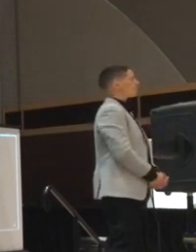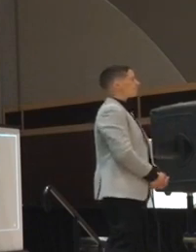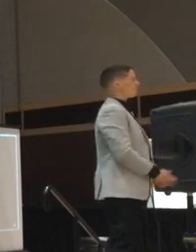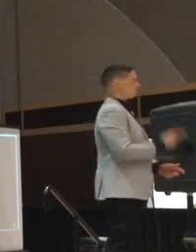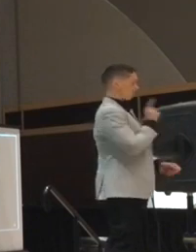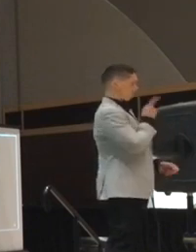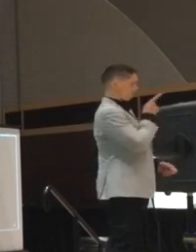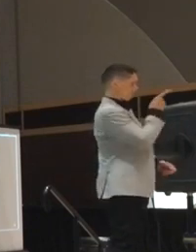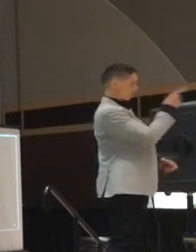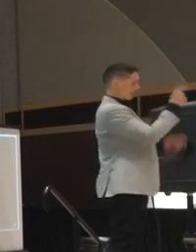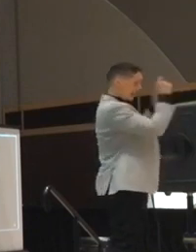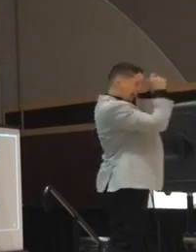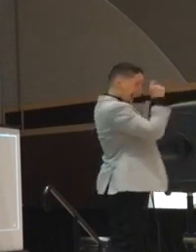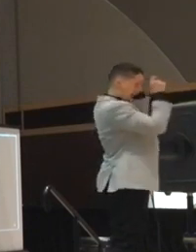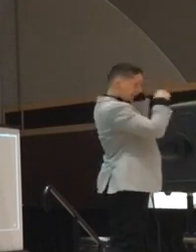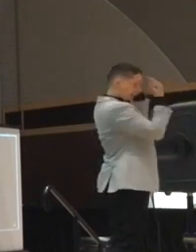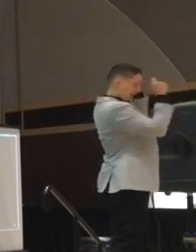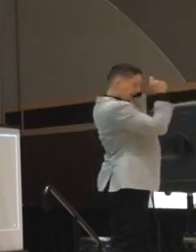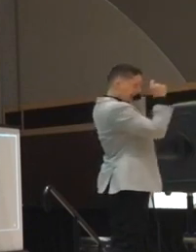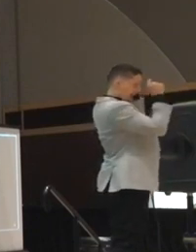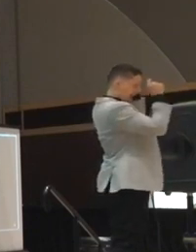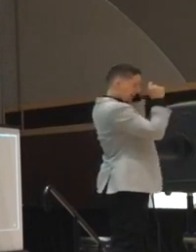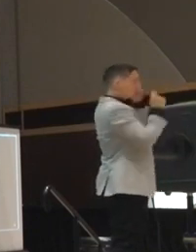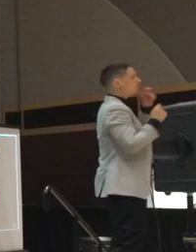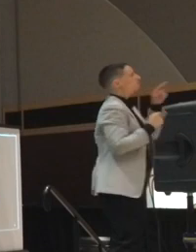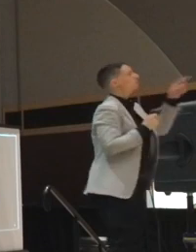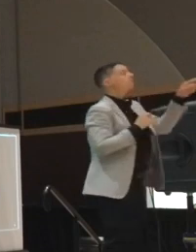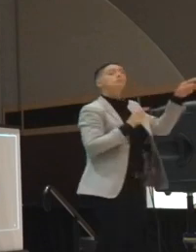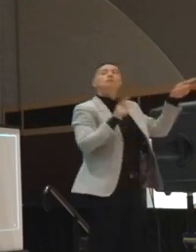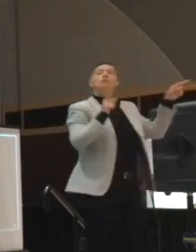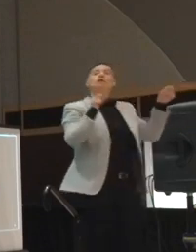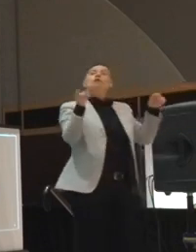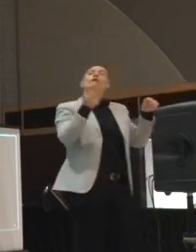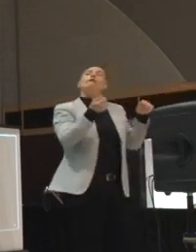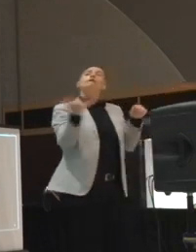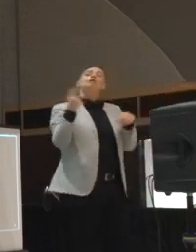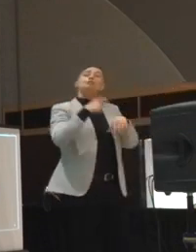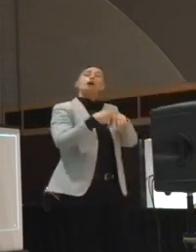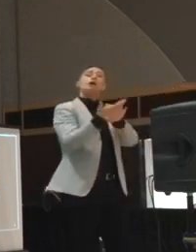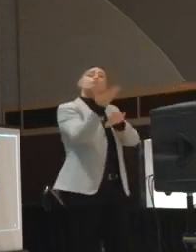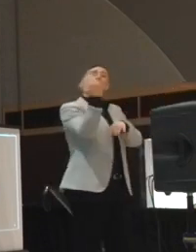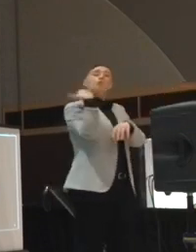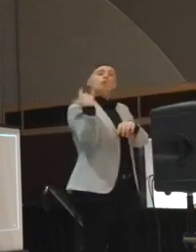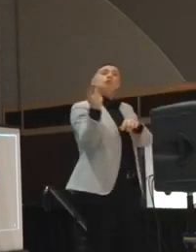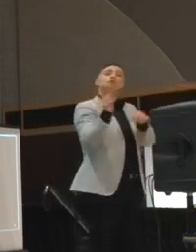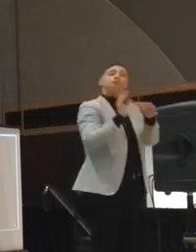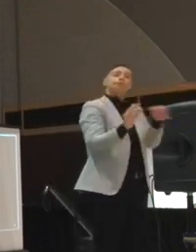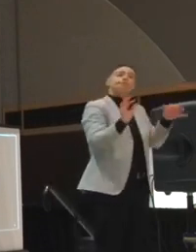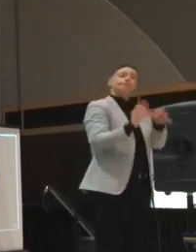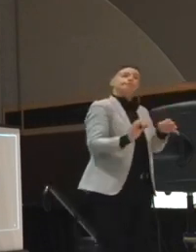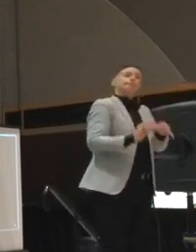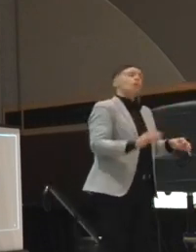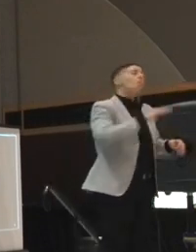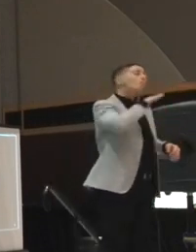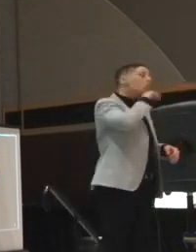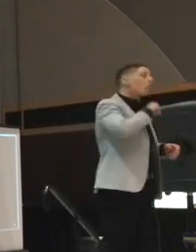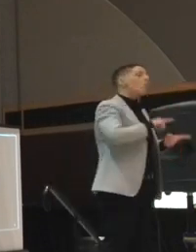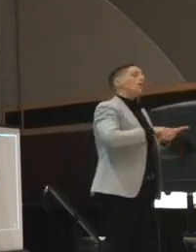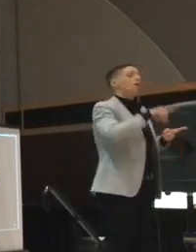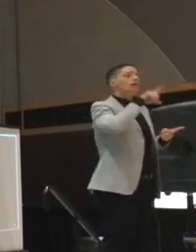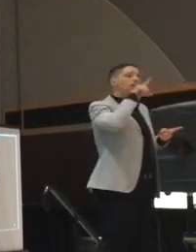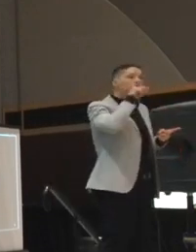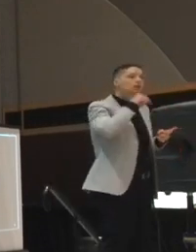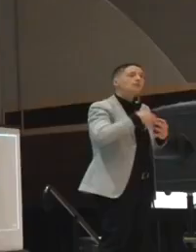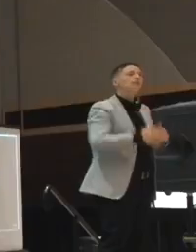So you had referenced a few times before that pork and chicken